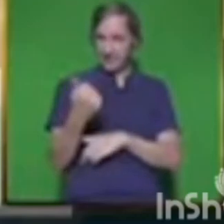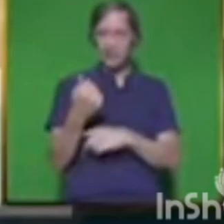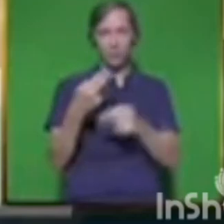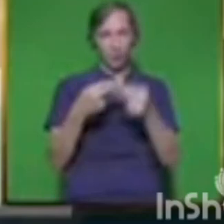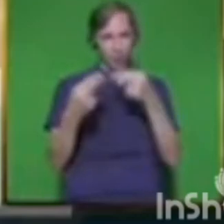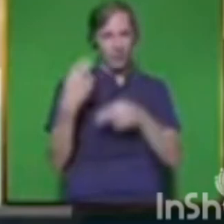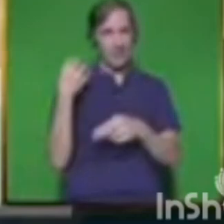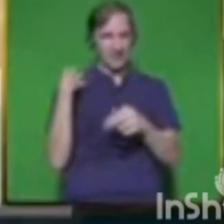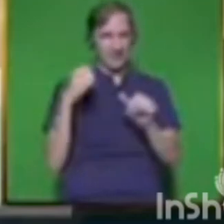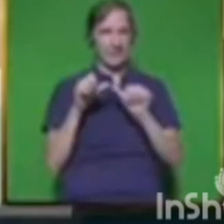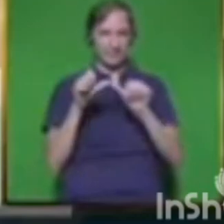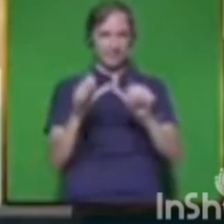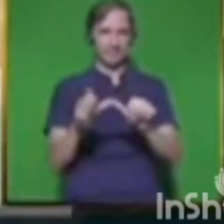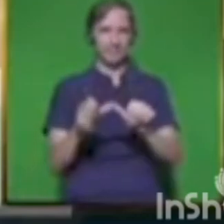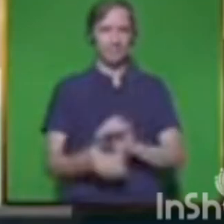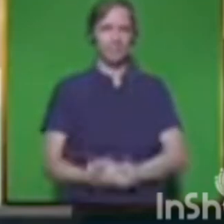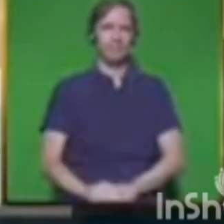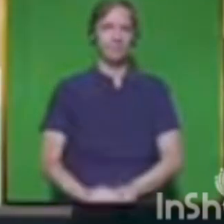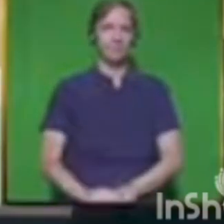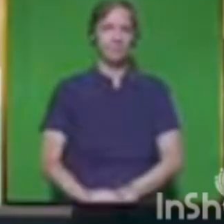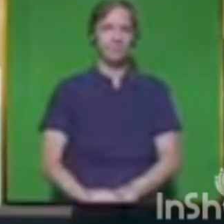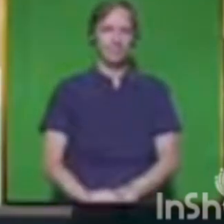proceed.